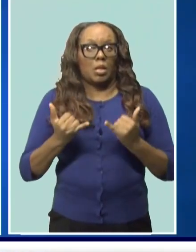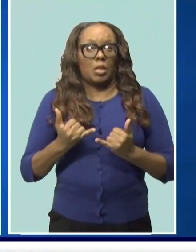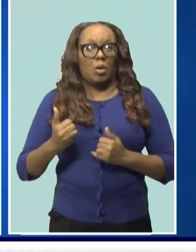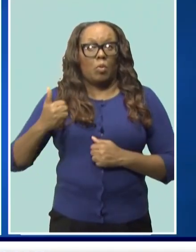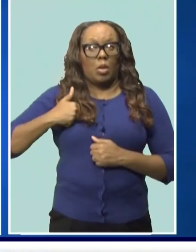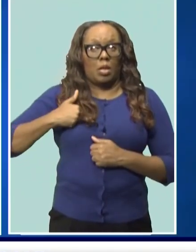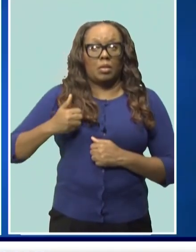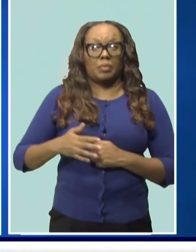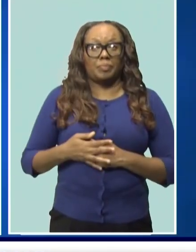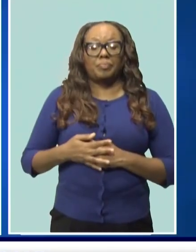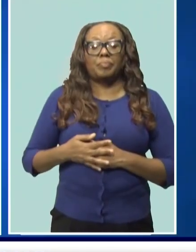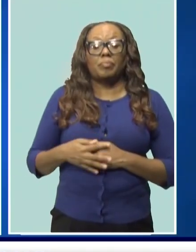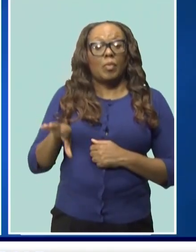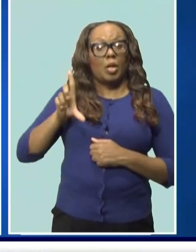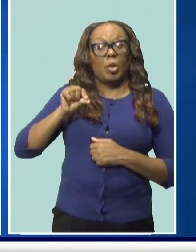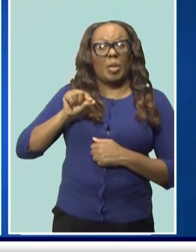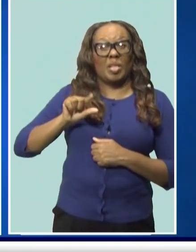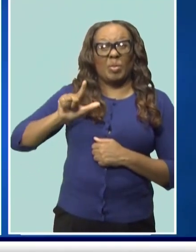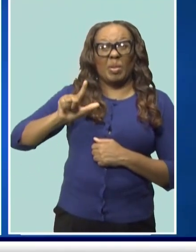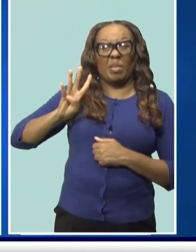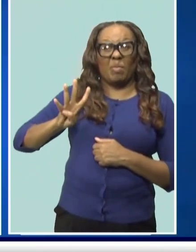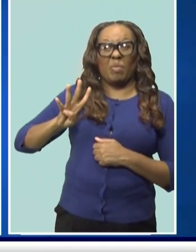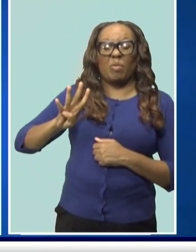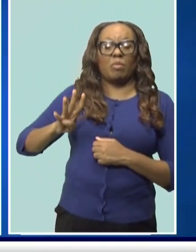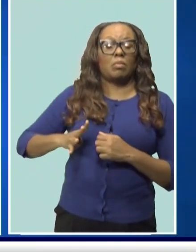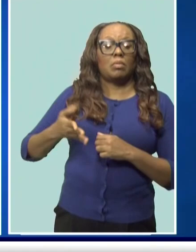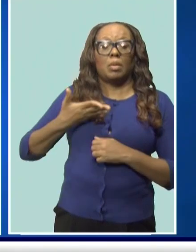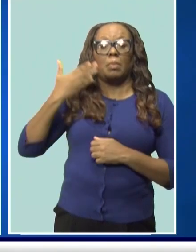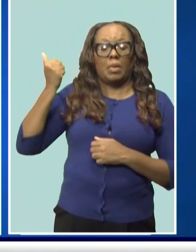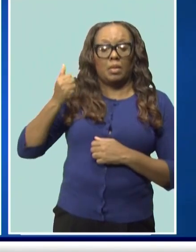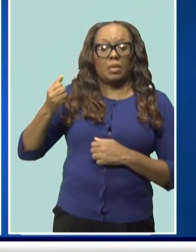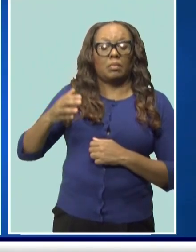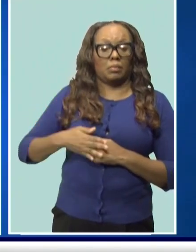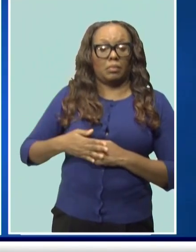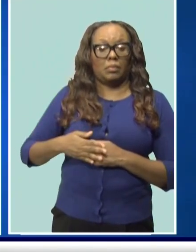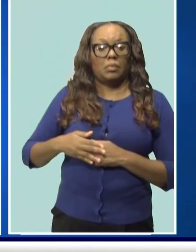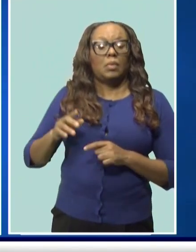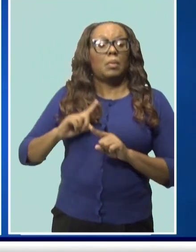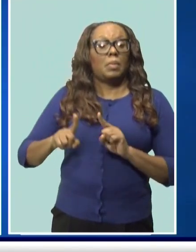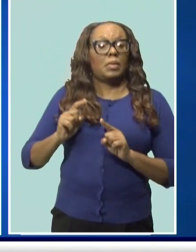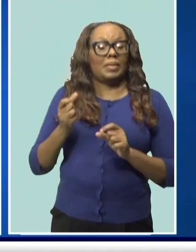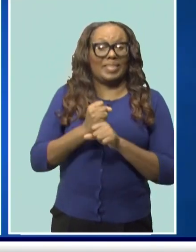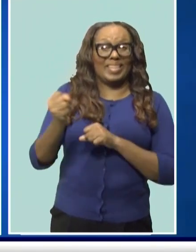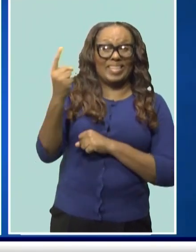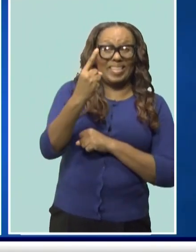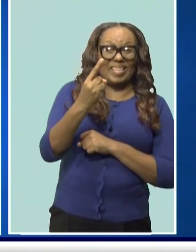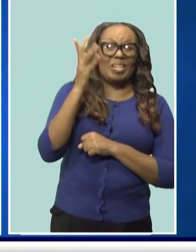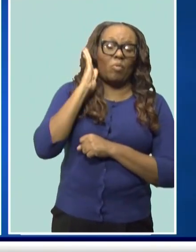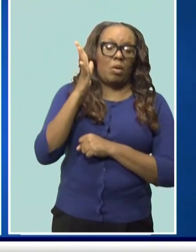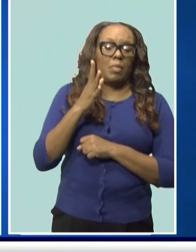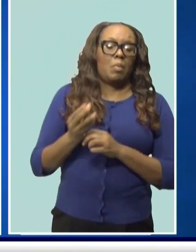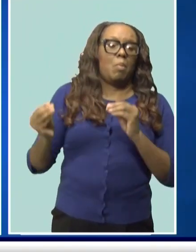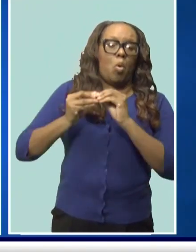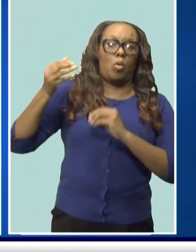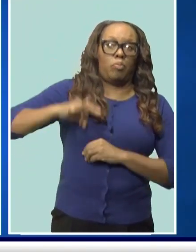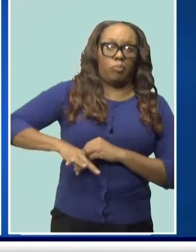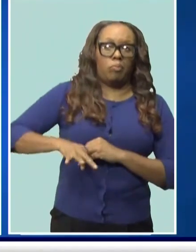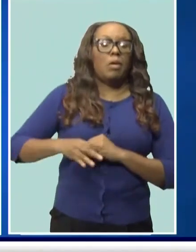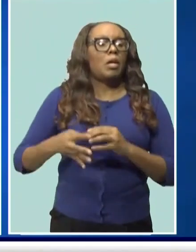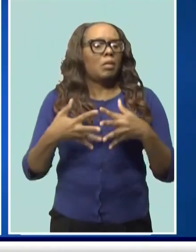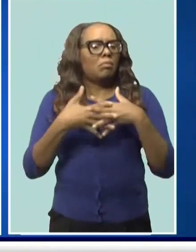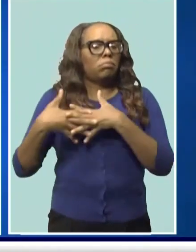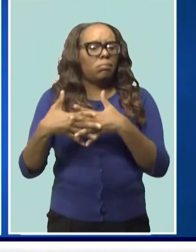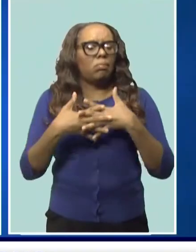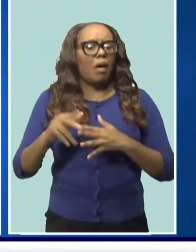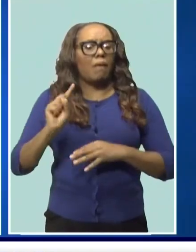significantly better with our airlift in 2024, and 2025 is poised to be another record-breaking year on the current trajectory. The US market, for the first